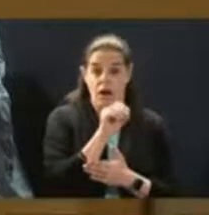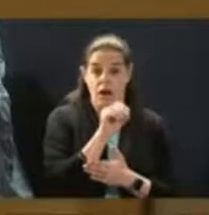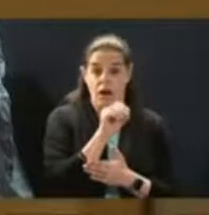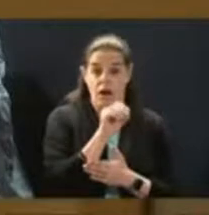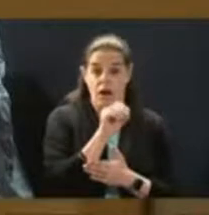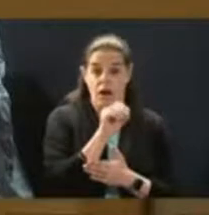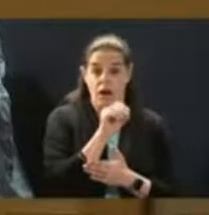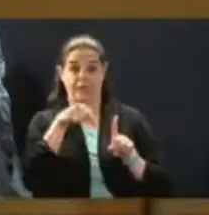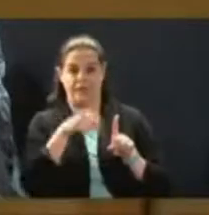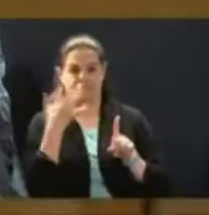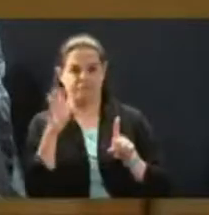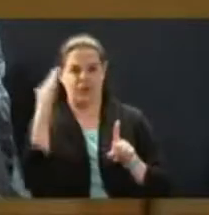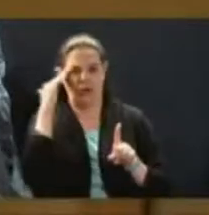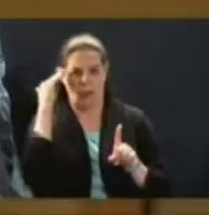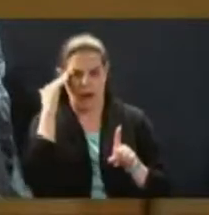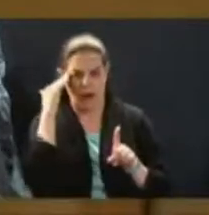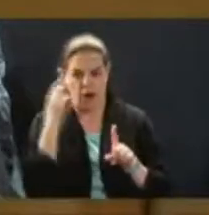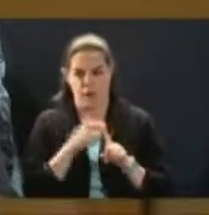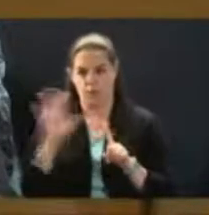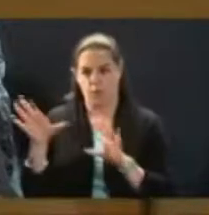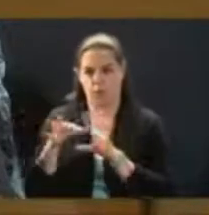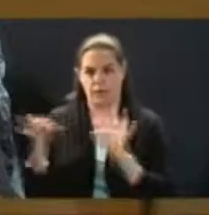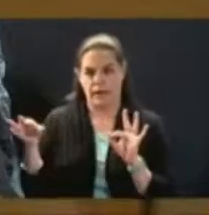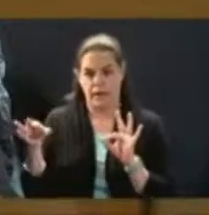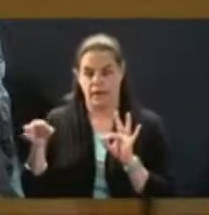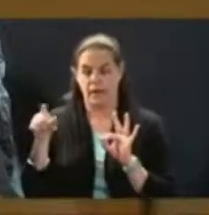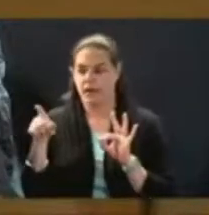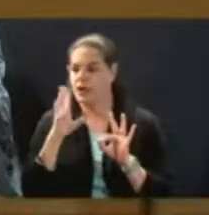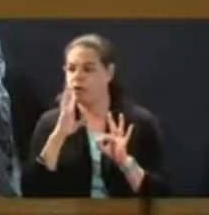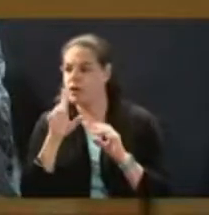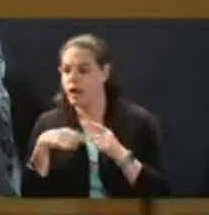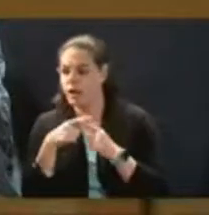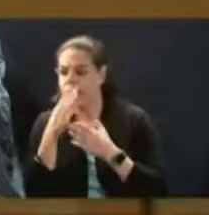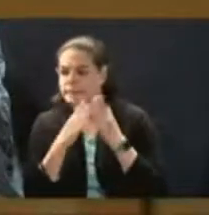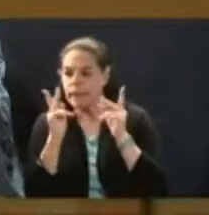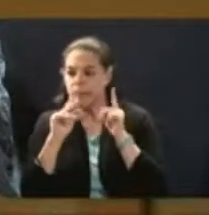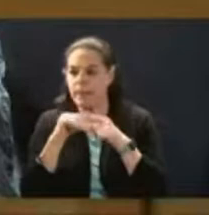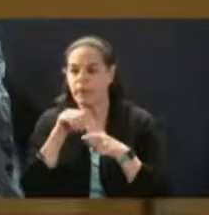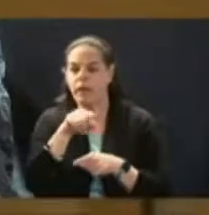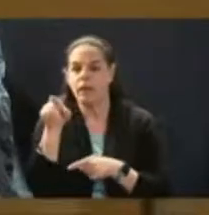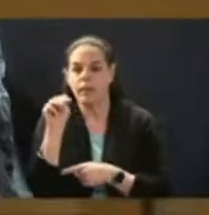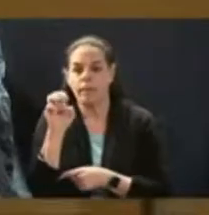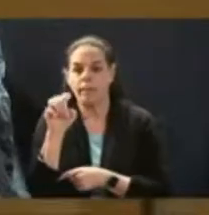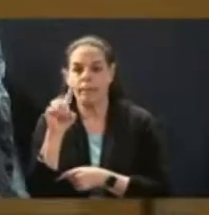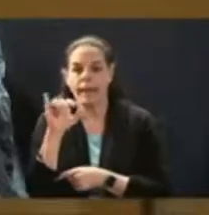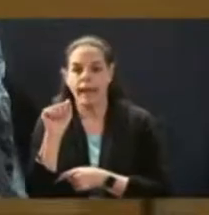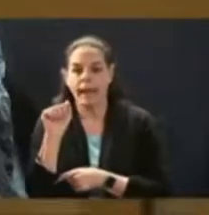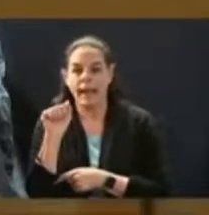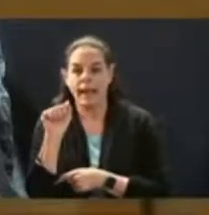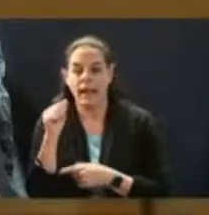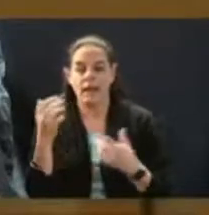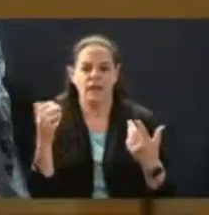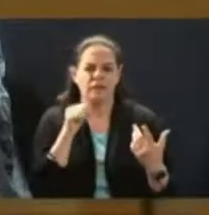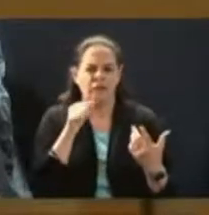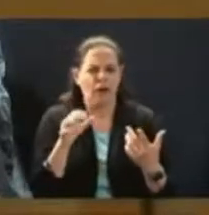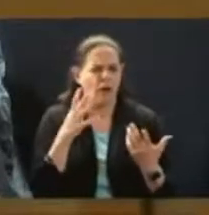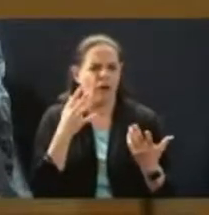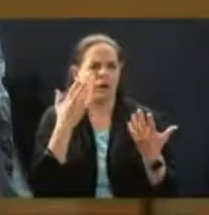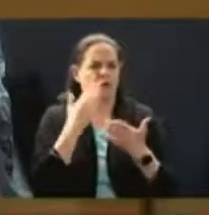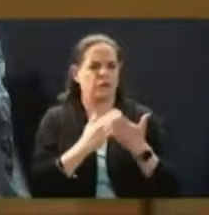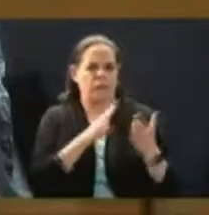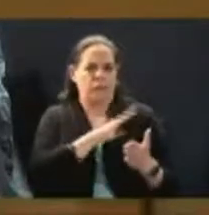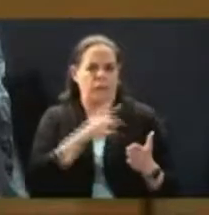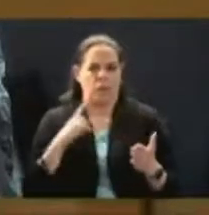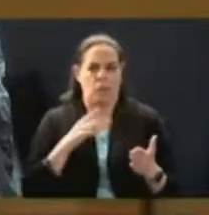from that standpoint. She talked about some people in the media not knowing. Well, some board members